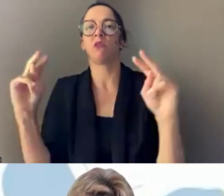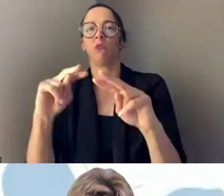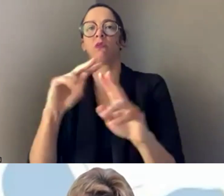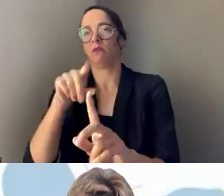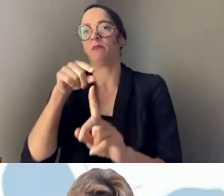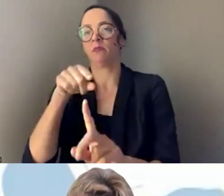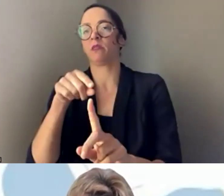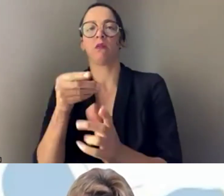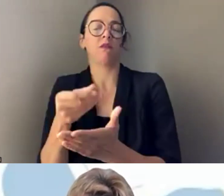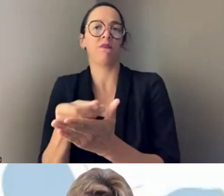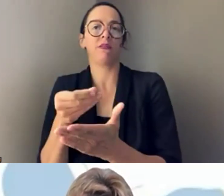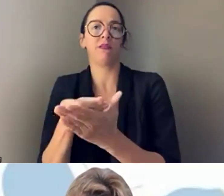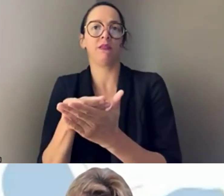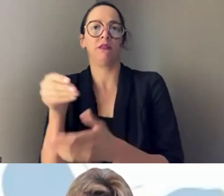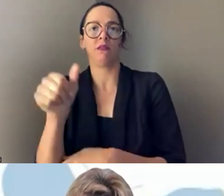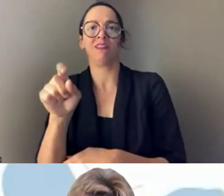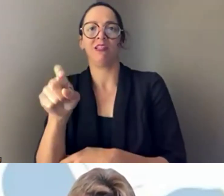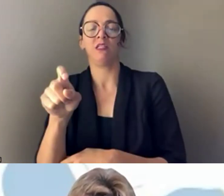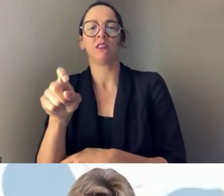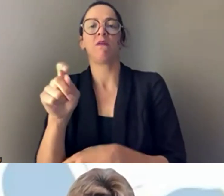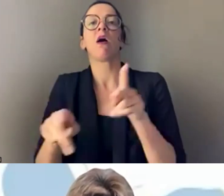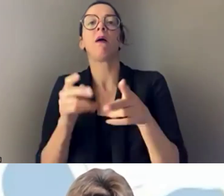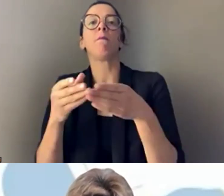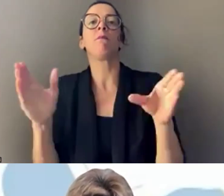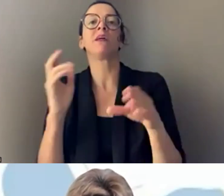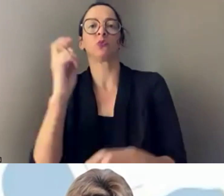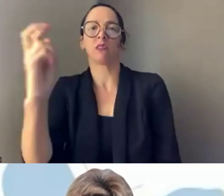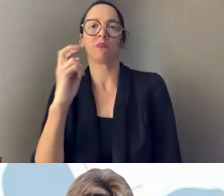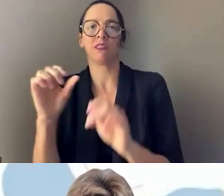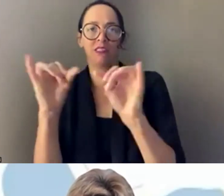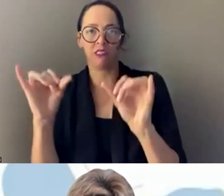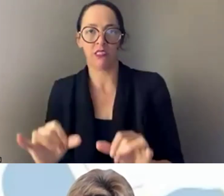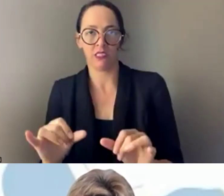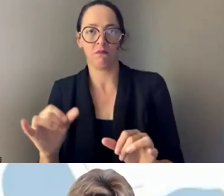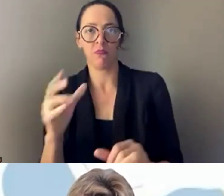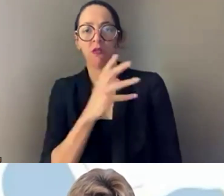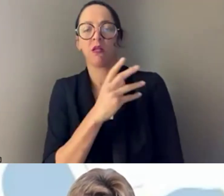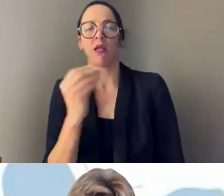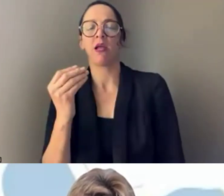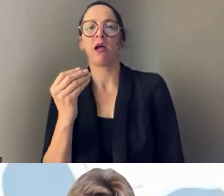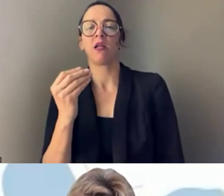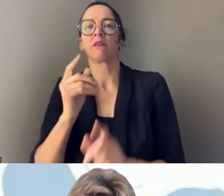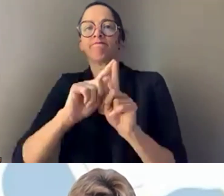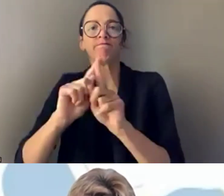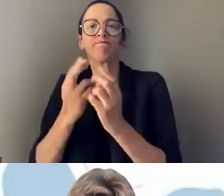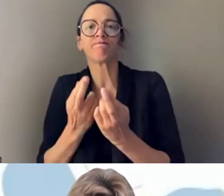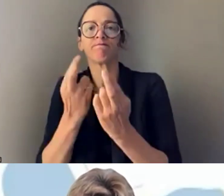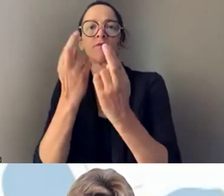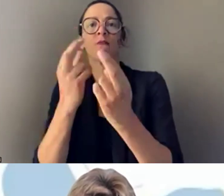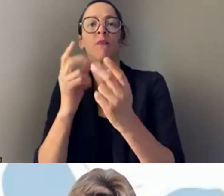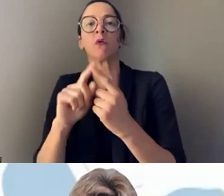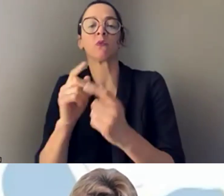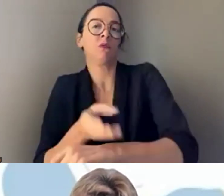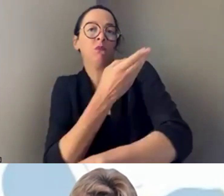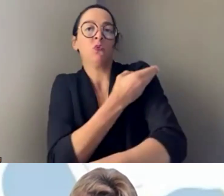needs of the public transportation system and policy recommendations to improve the public